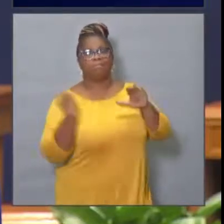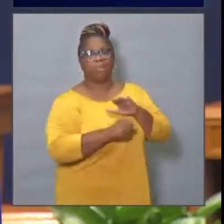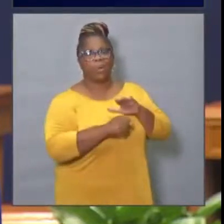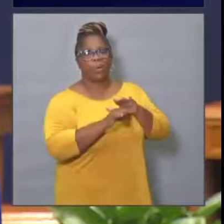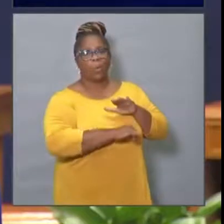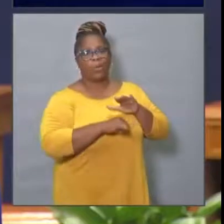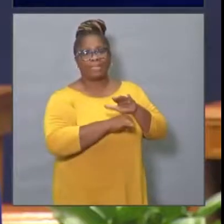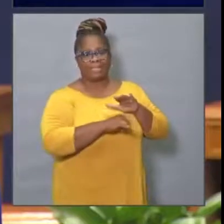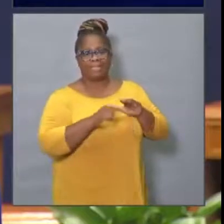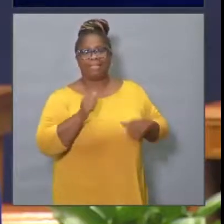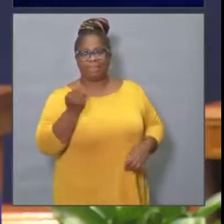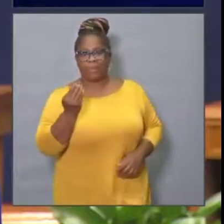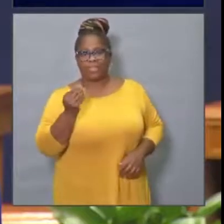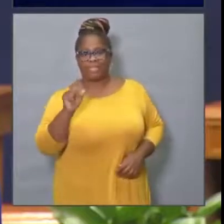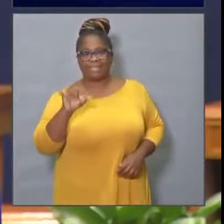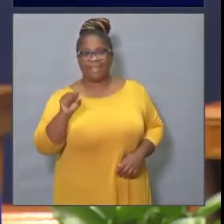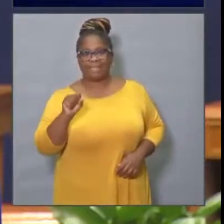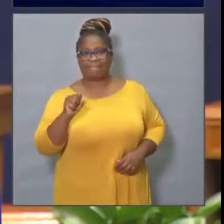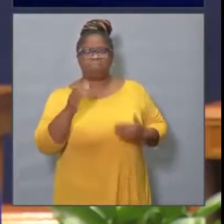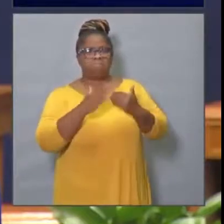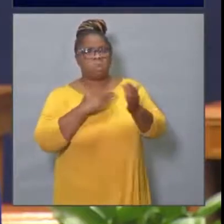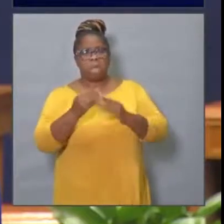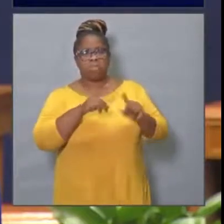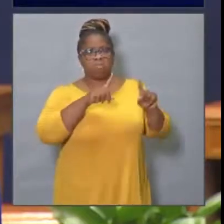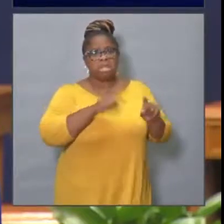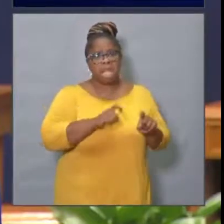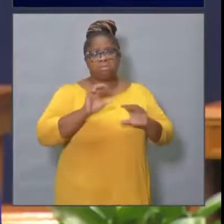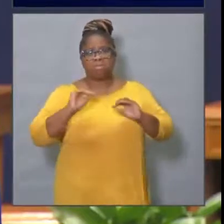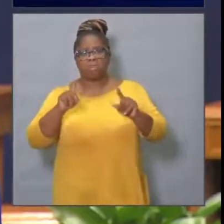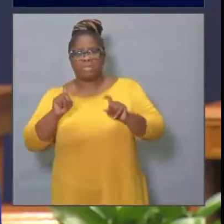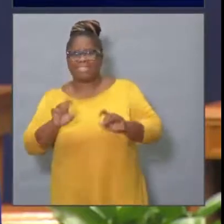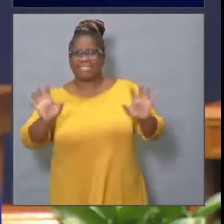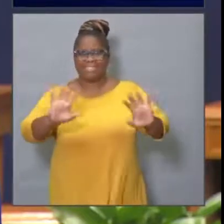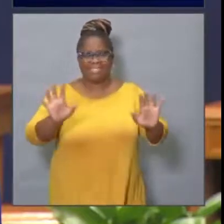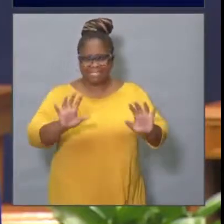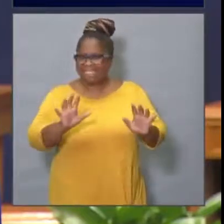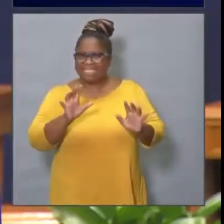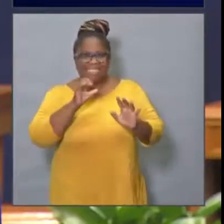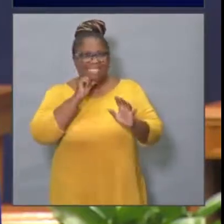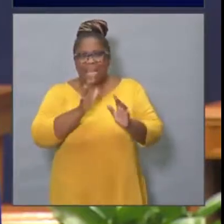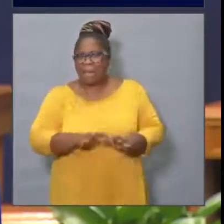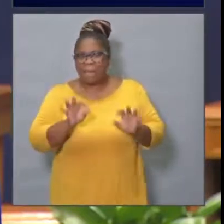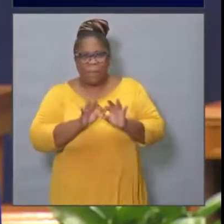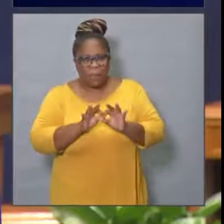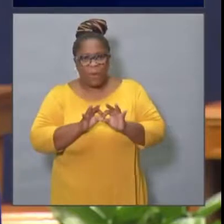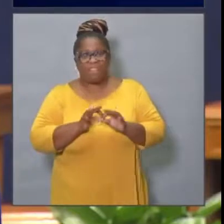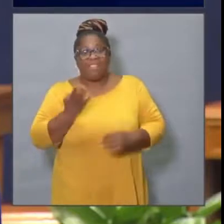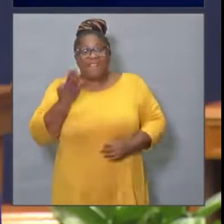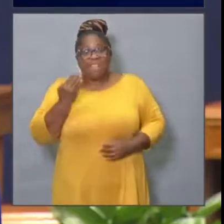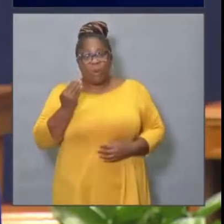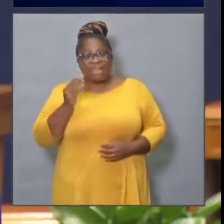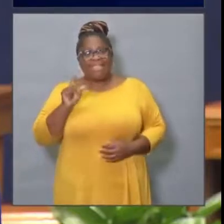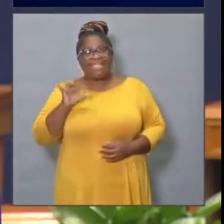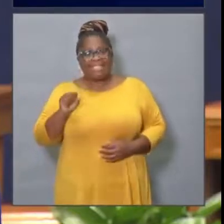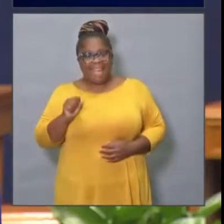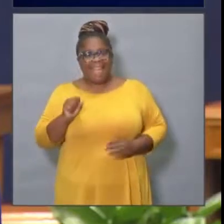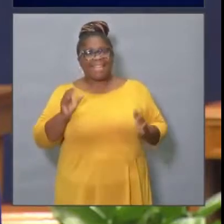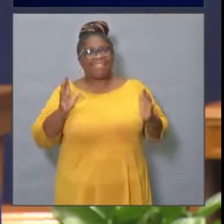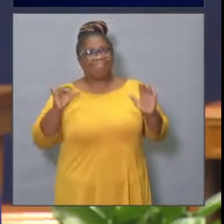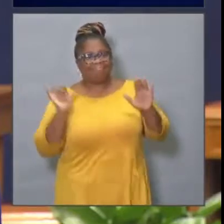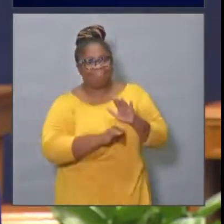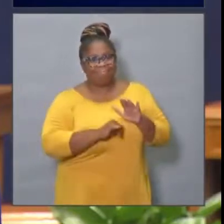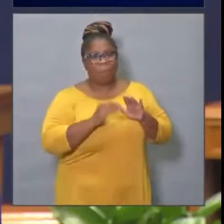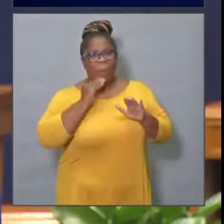test, and even if the test is negative. A COVID test should never be used to end that 14-day quarantine